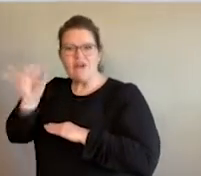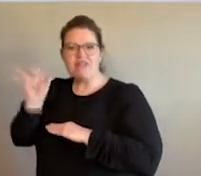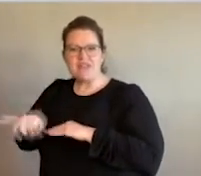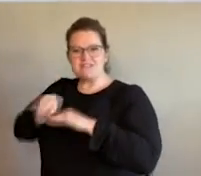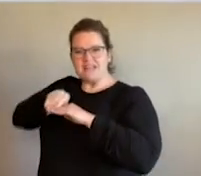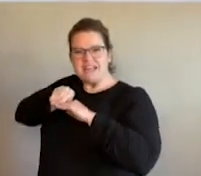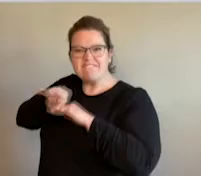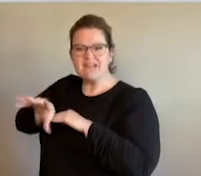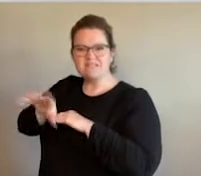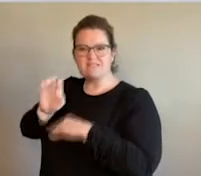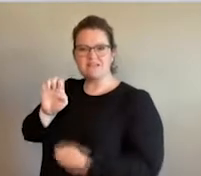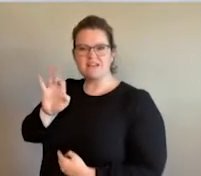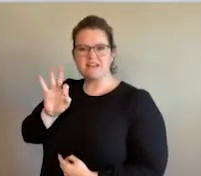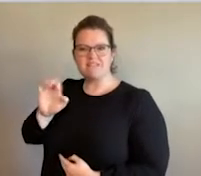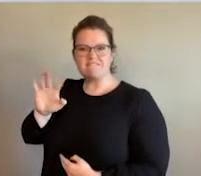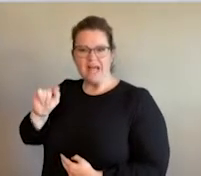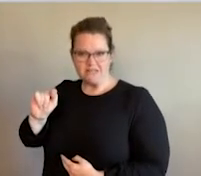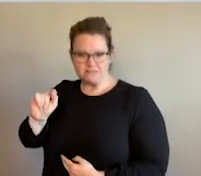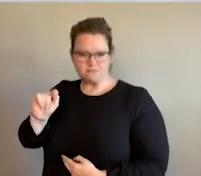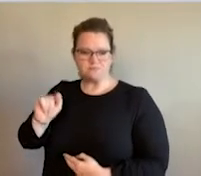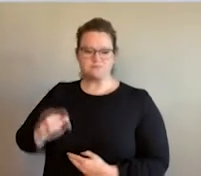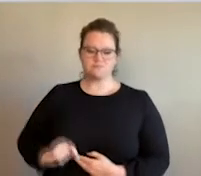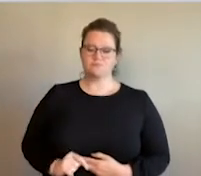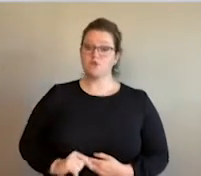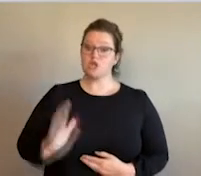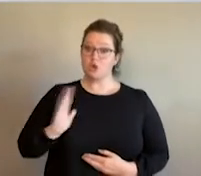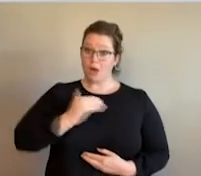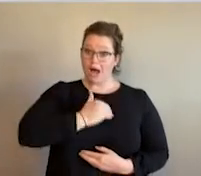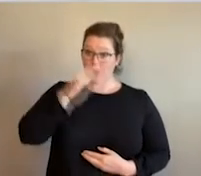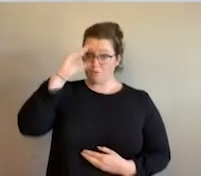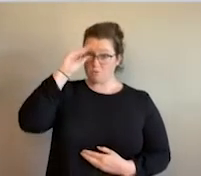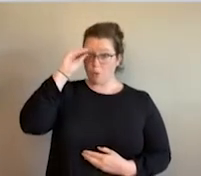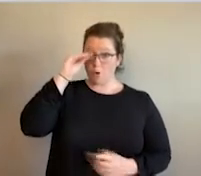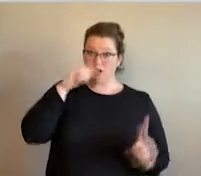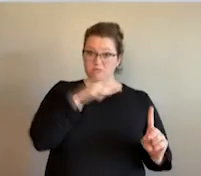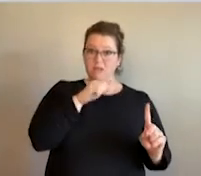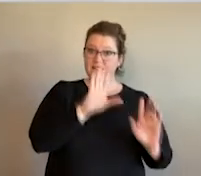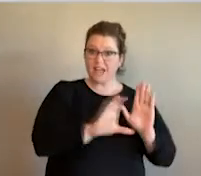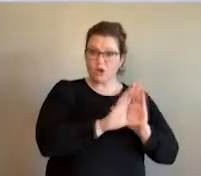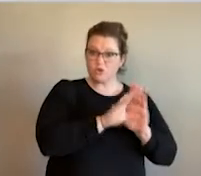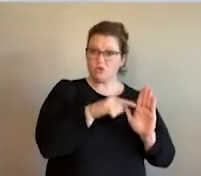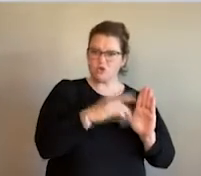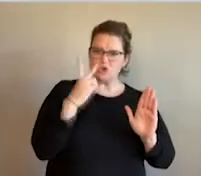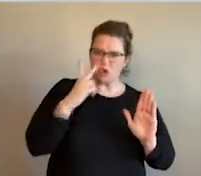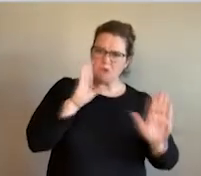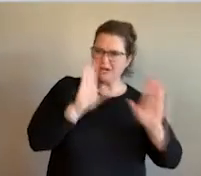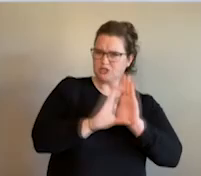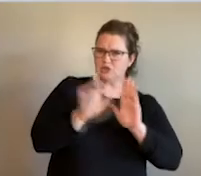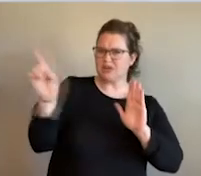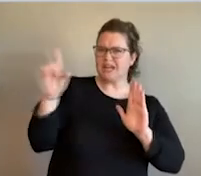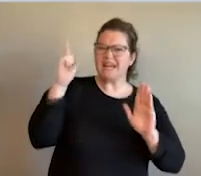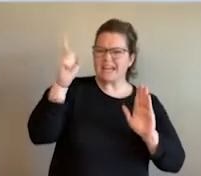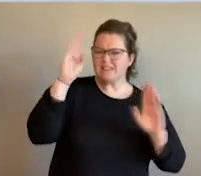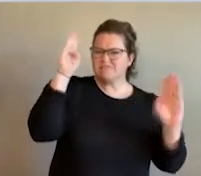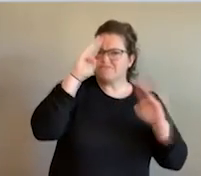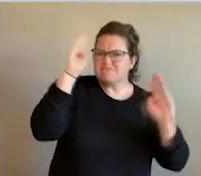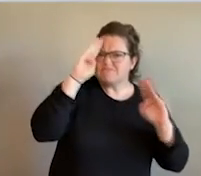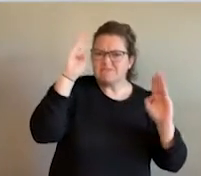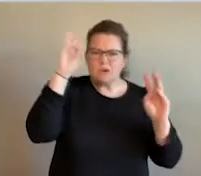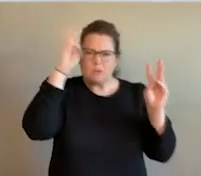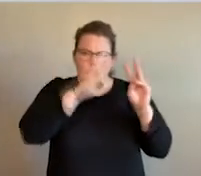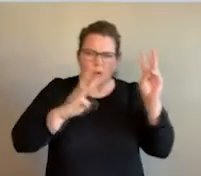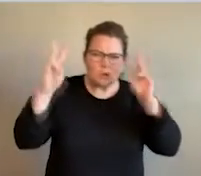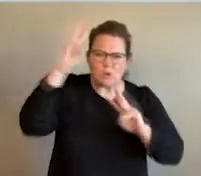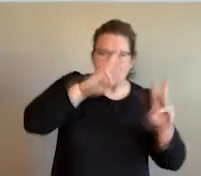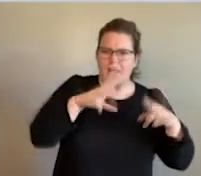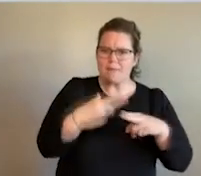In the beginning of the story, our boy, he worries what other people are going to think about his idea. So he keeps it to himself.